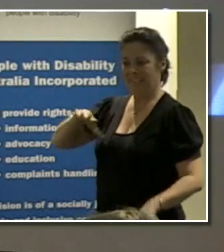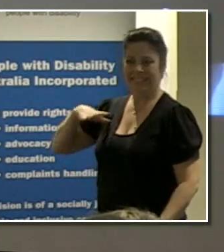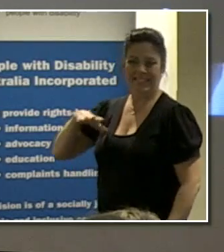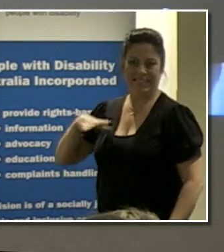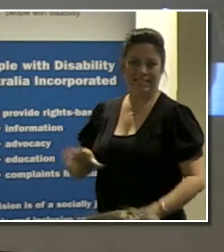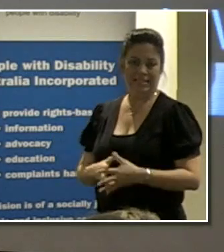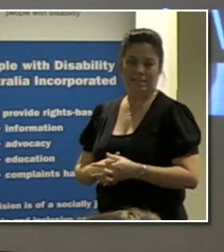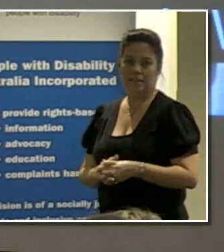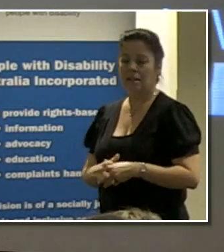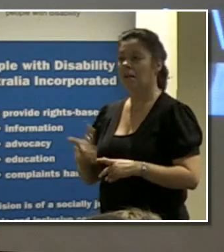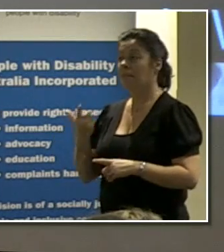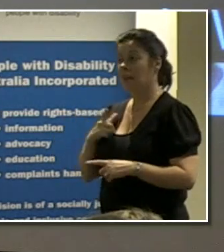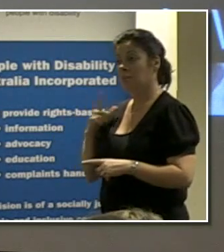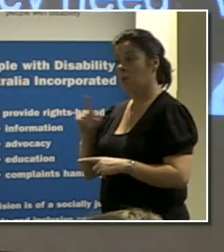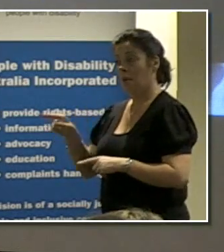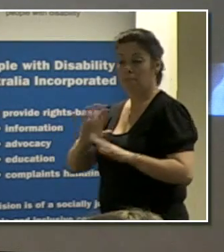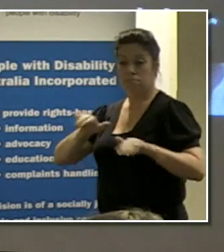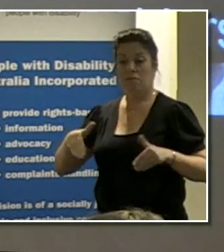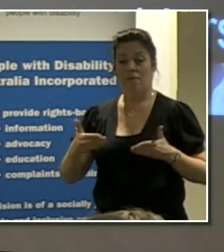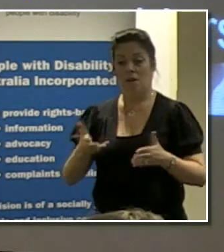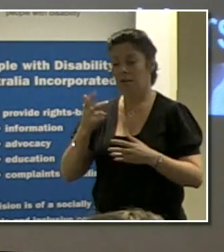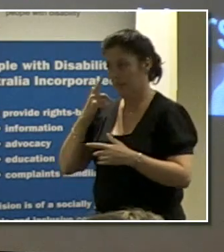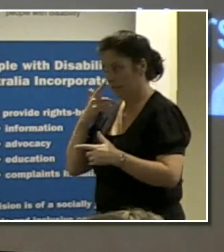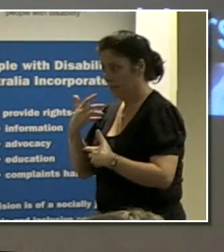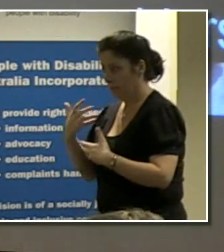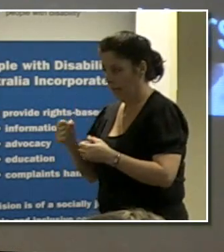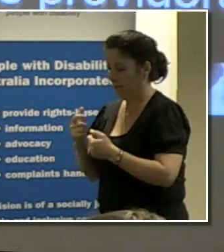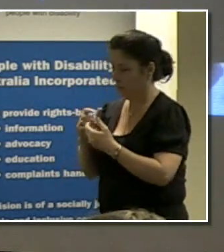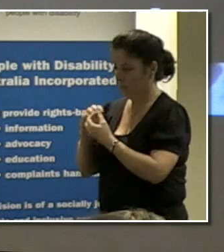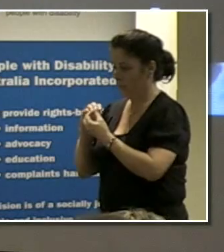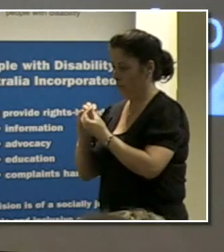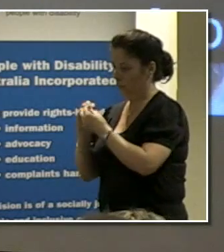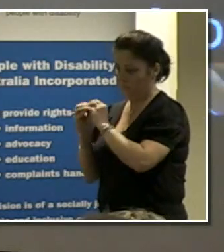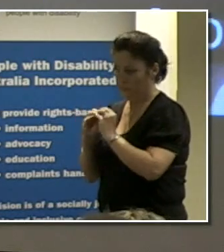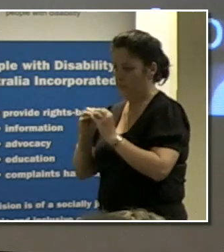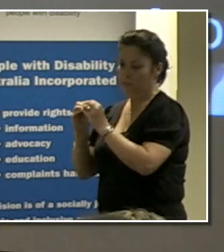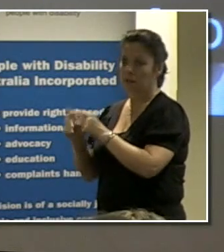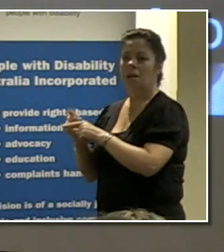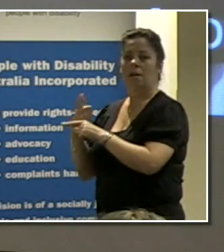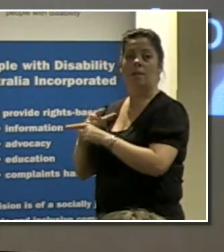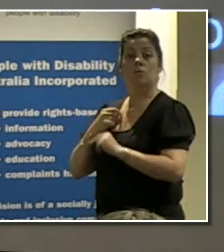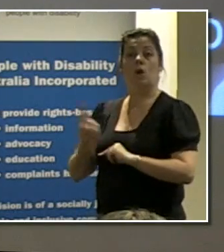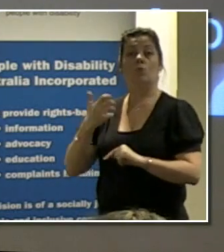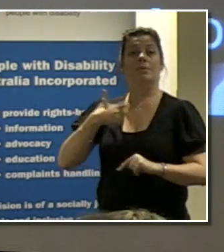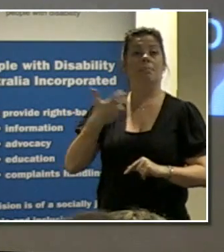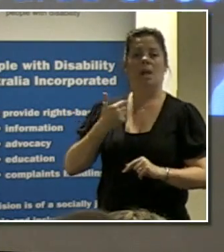it's the providers who are the main source of complaint. So there are no